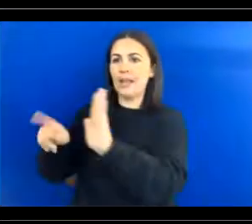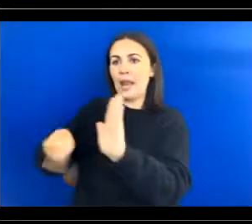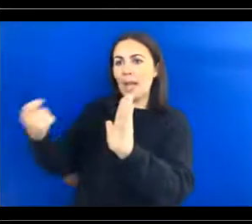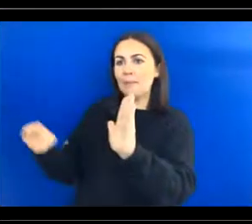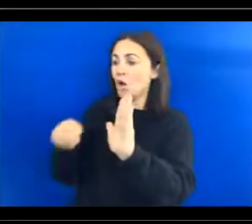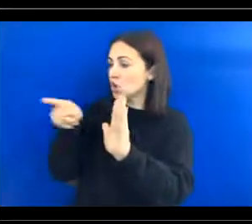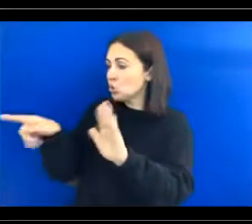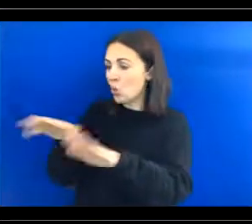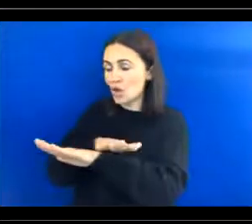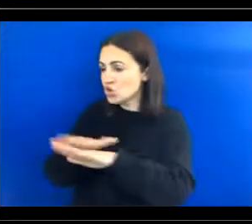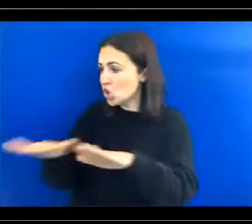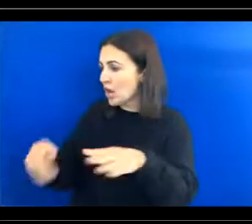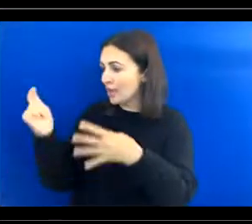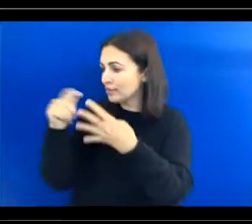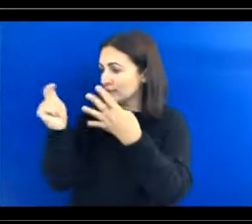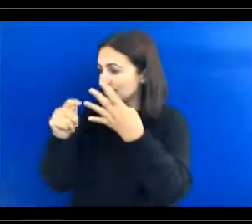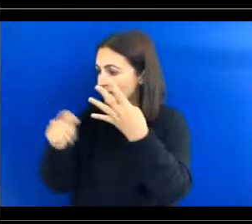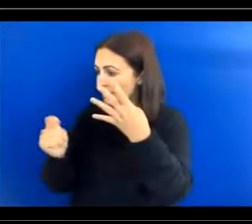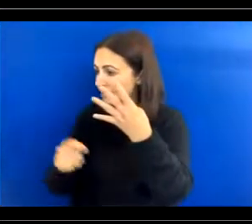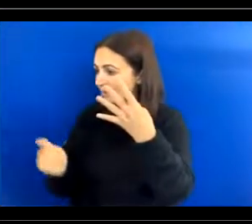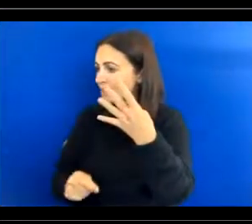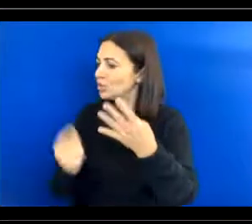can and can't do, and that's